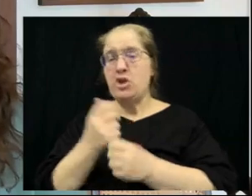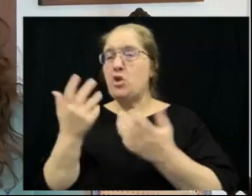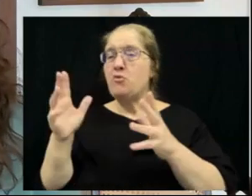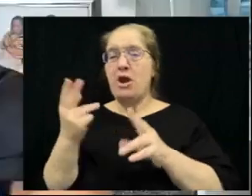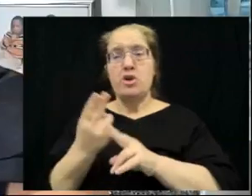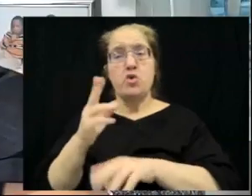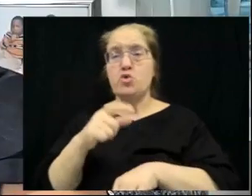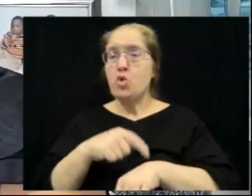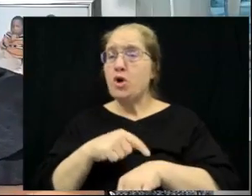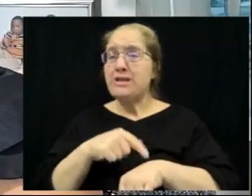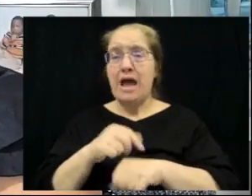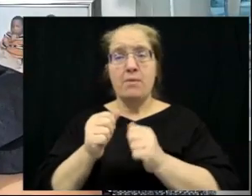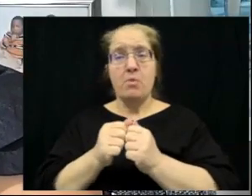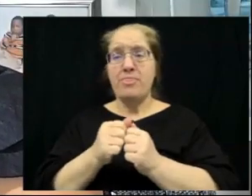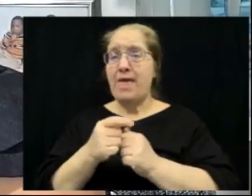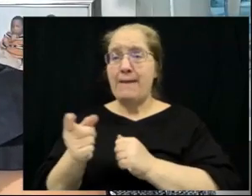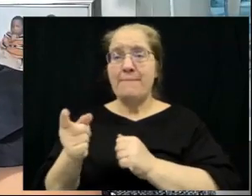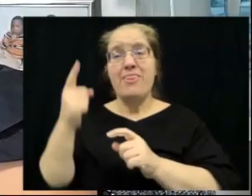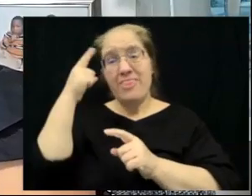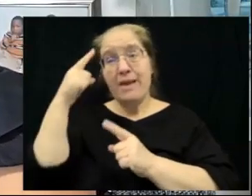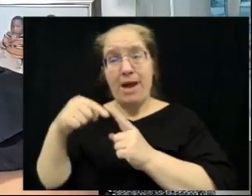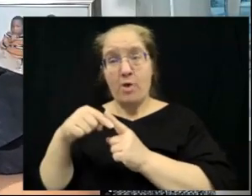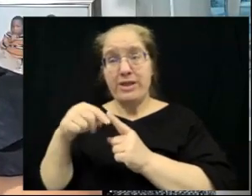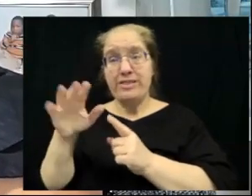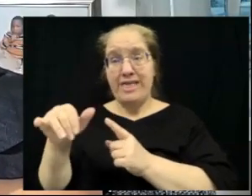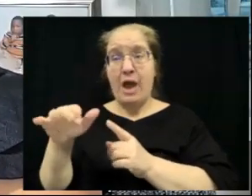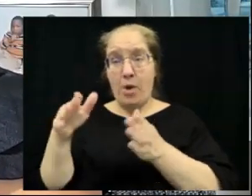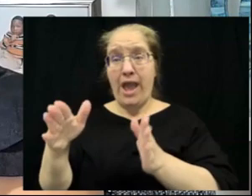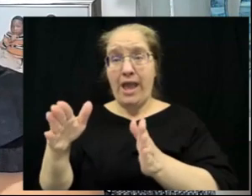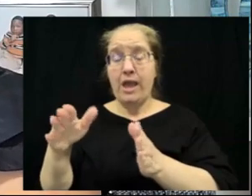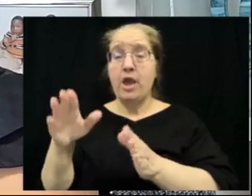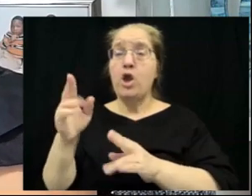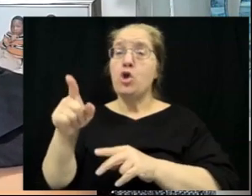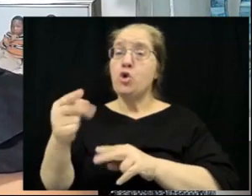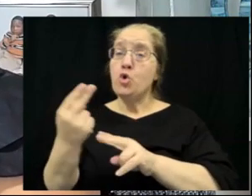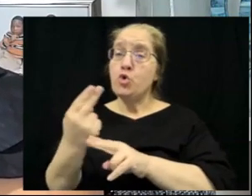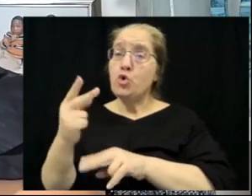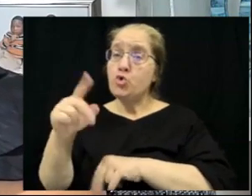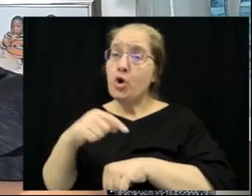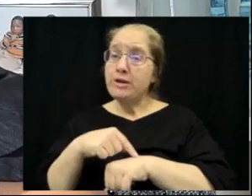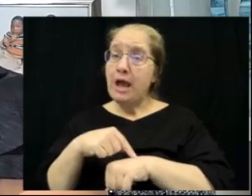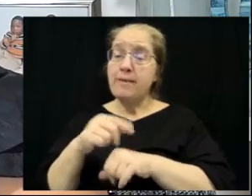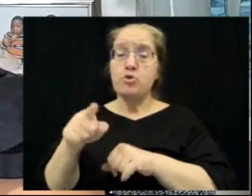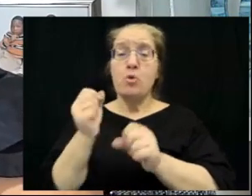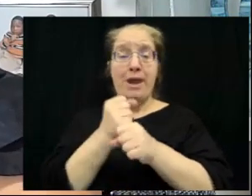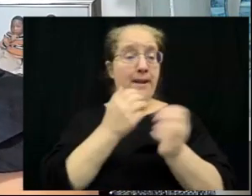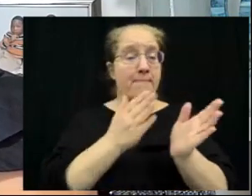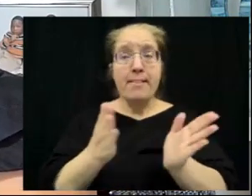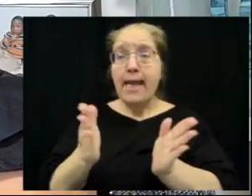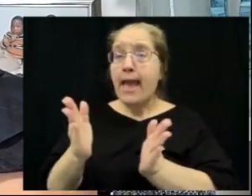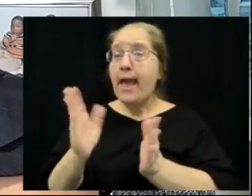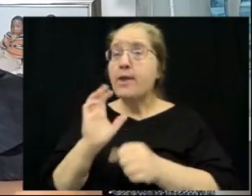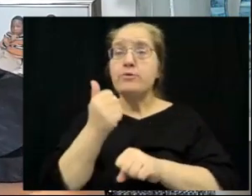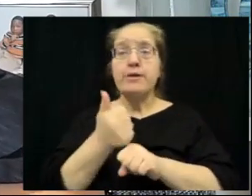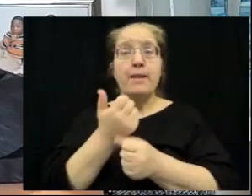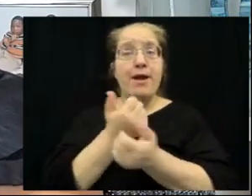time to spend with them, and think about it that way. You've used your time, you've planned with your kid, you've